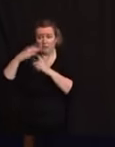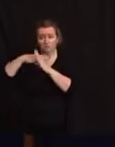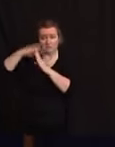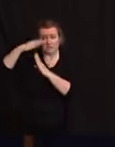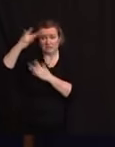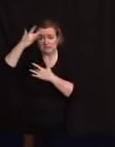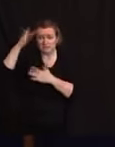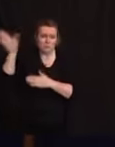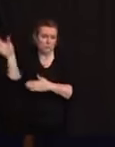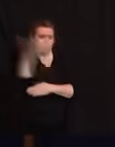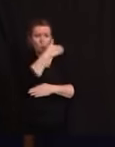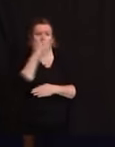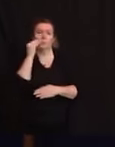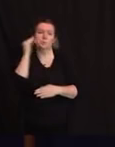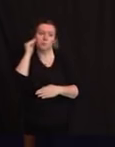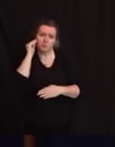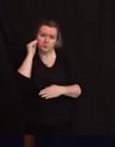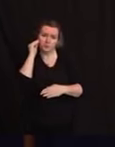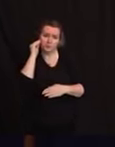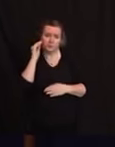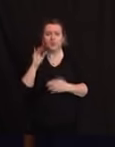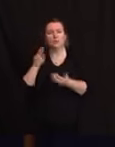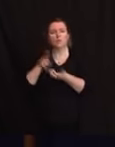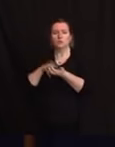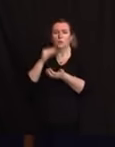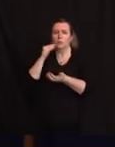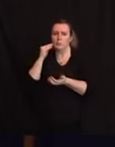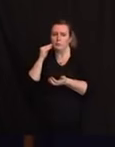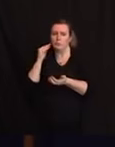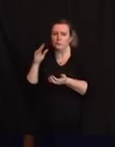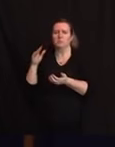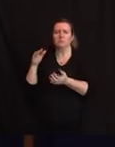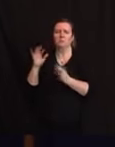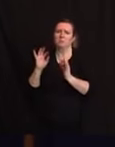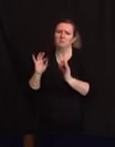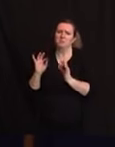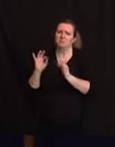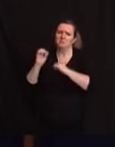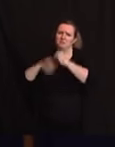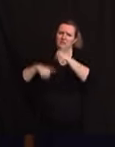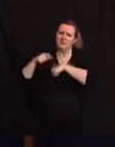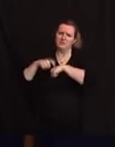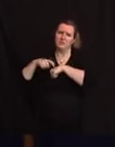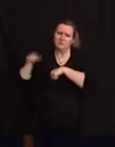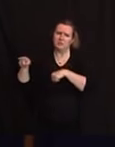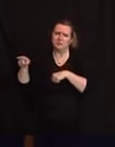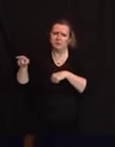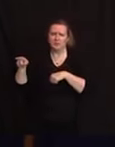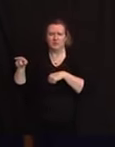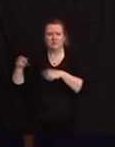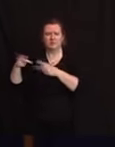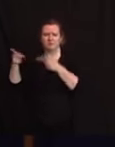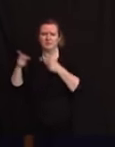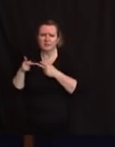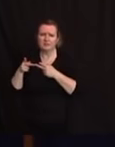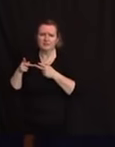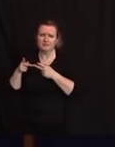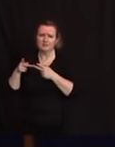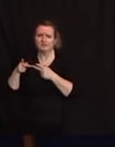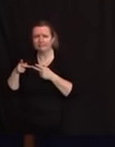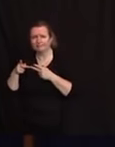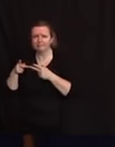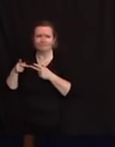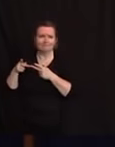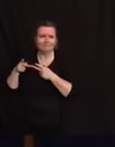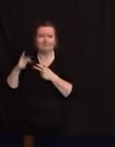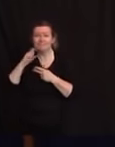I don't think I need to tell you that. And I'm sure for those facilities that are able to manage, because